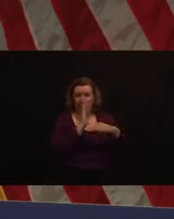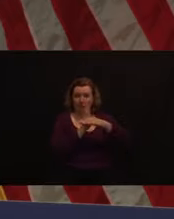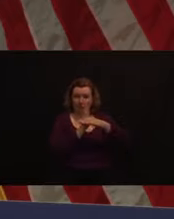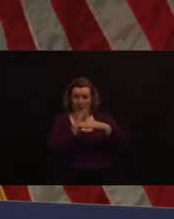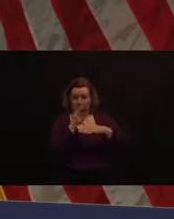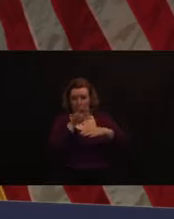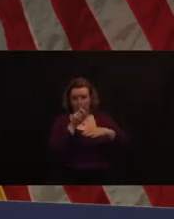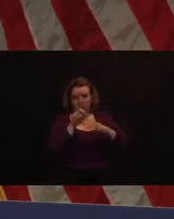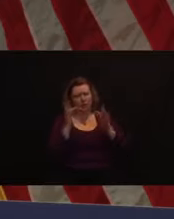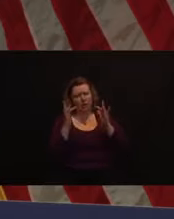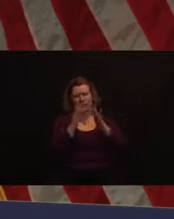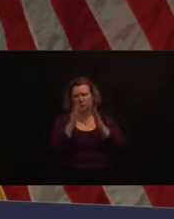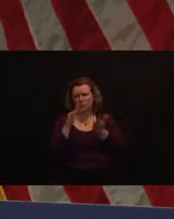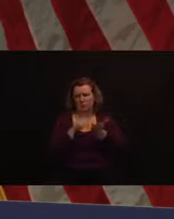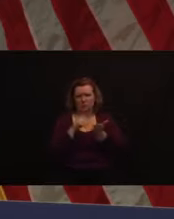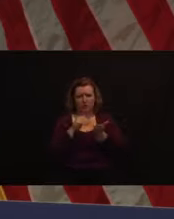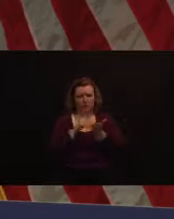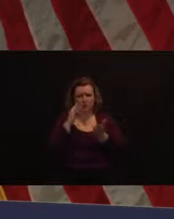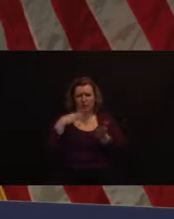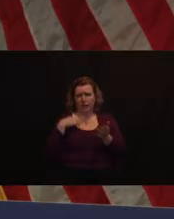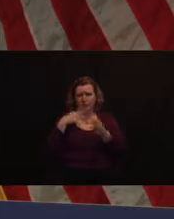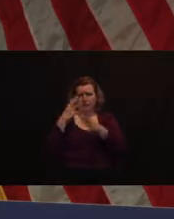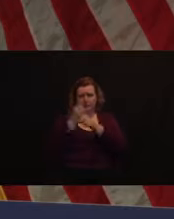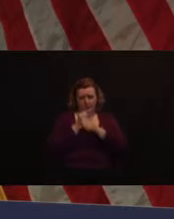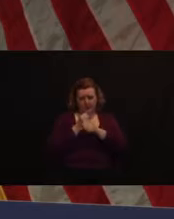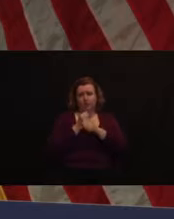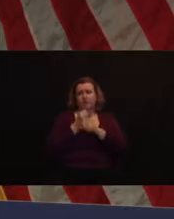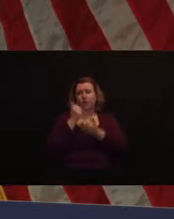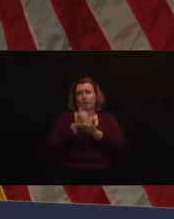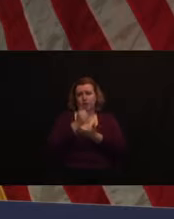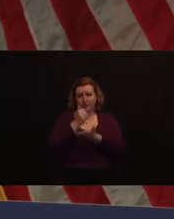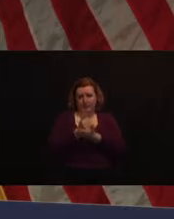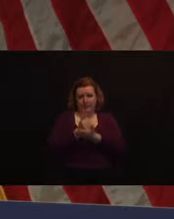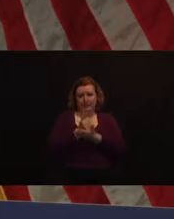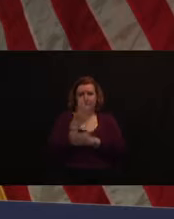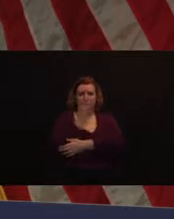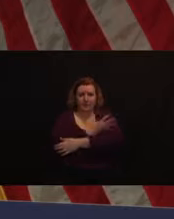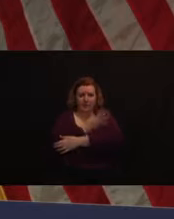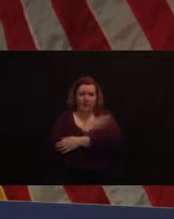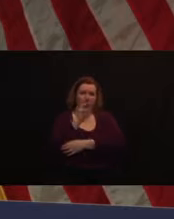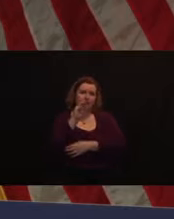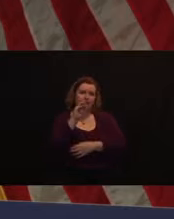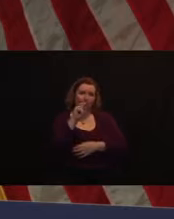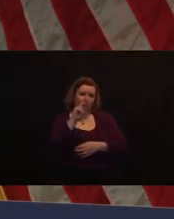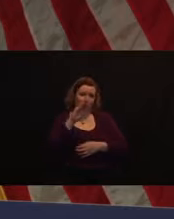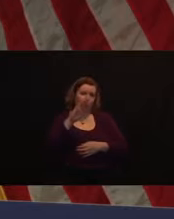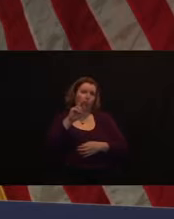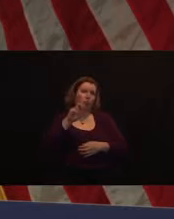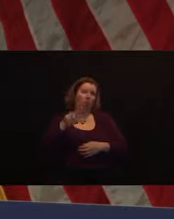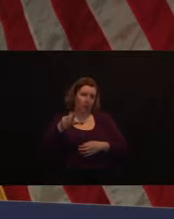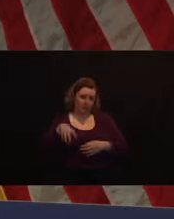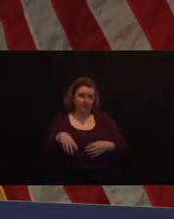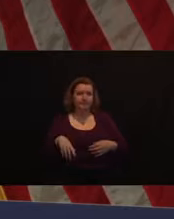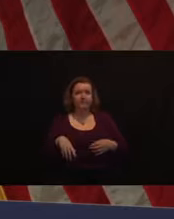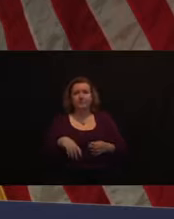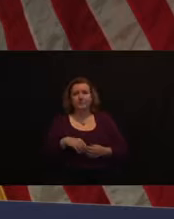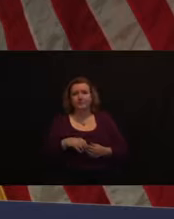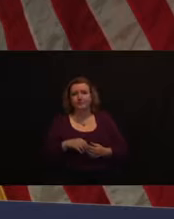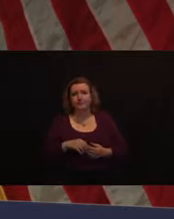facility to see whether they're eligible for the vaccine, for the monoclonal therapy. As far as the